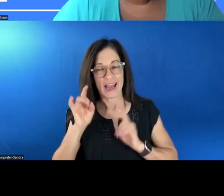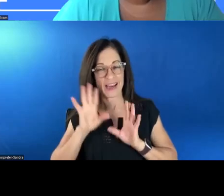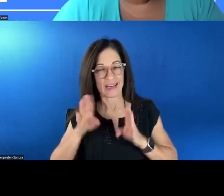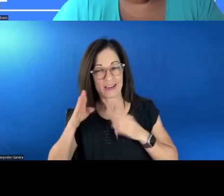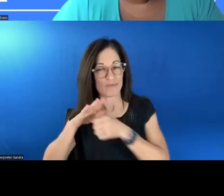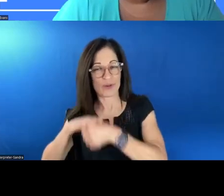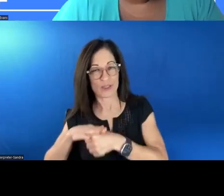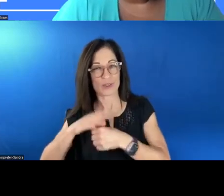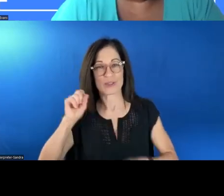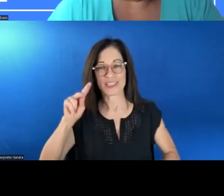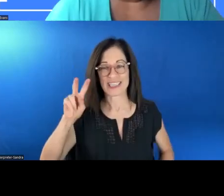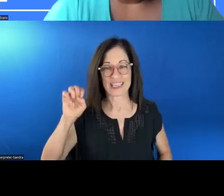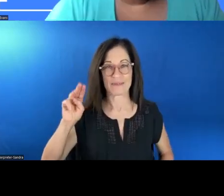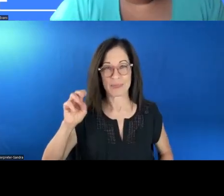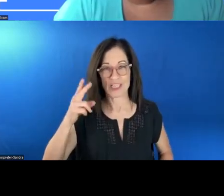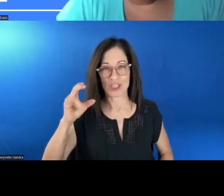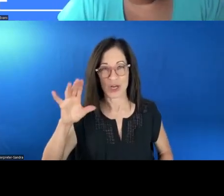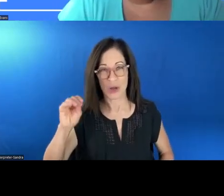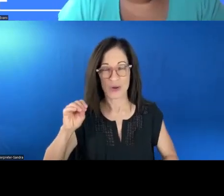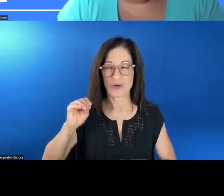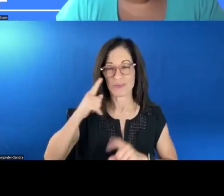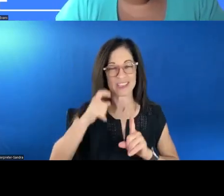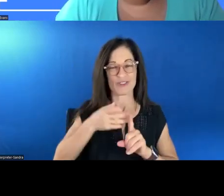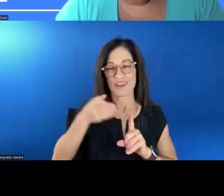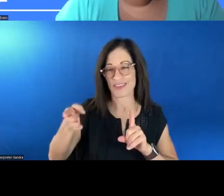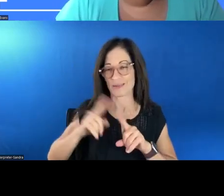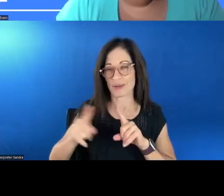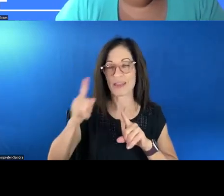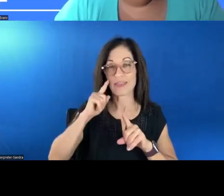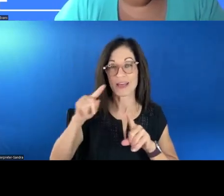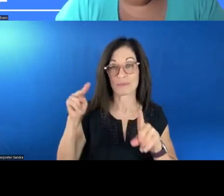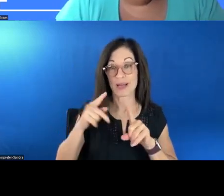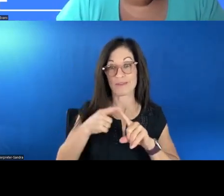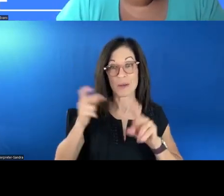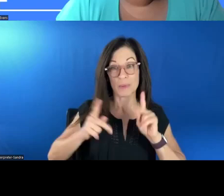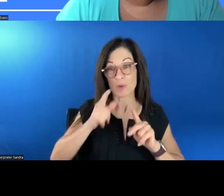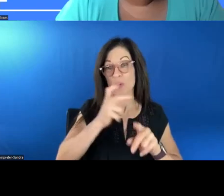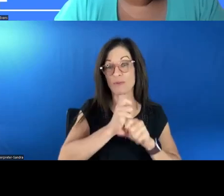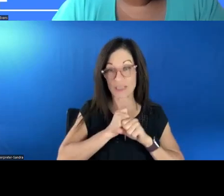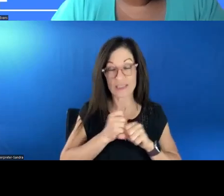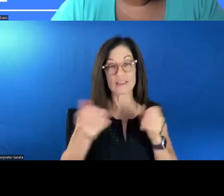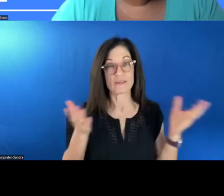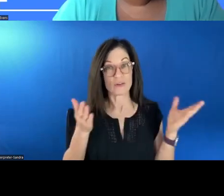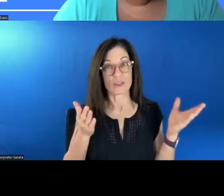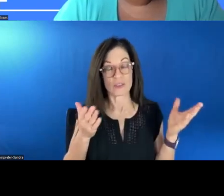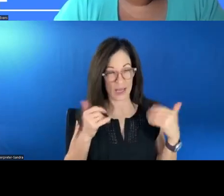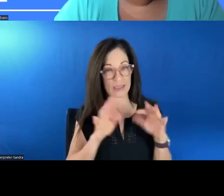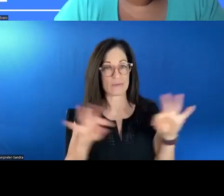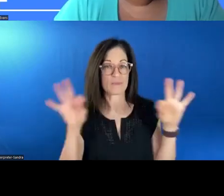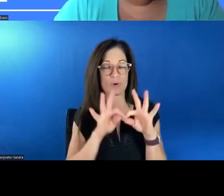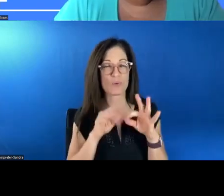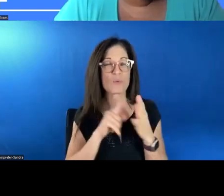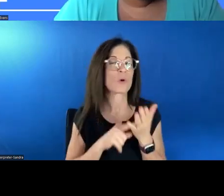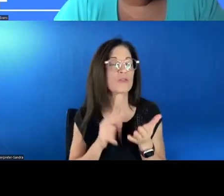there next to her. But look, I think the perspective of those that really have received these services is an important one. What